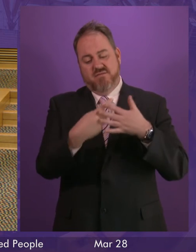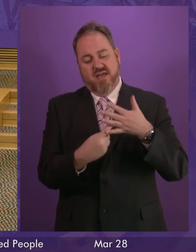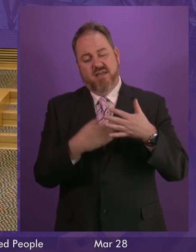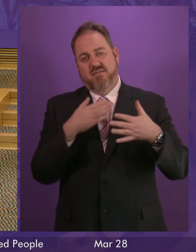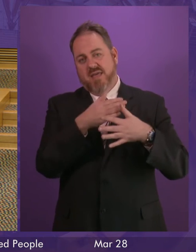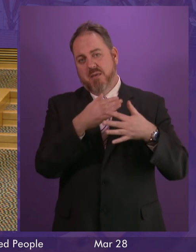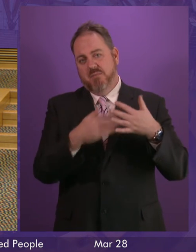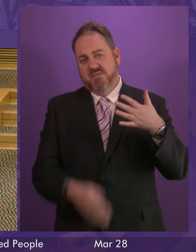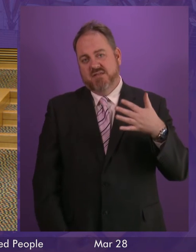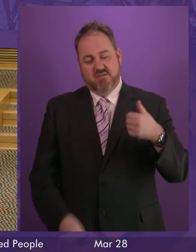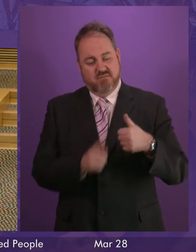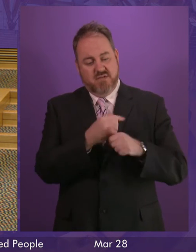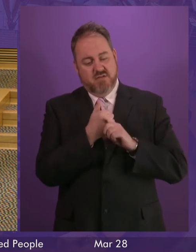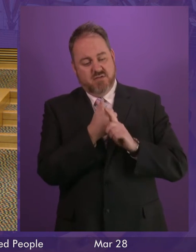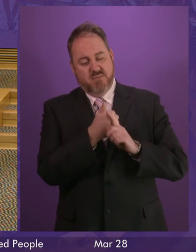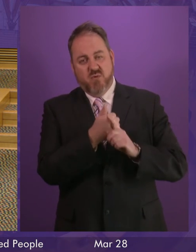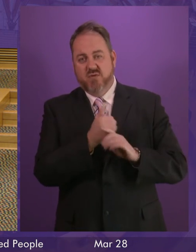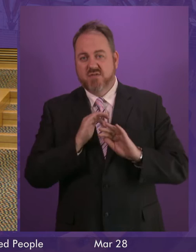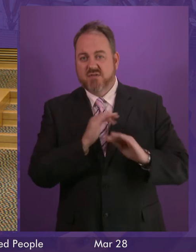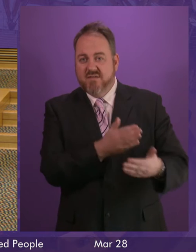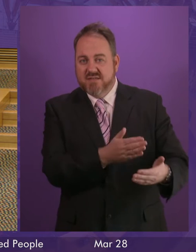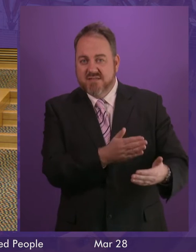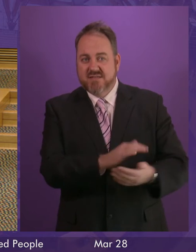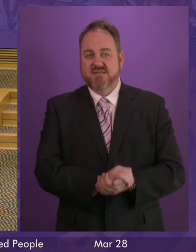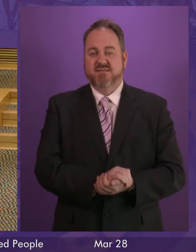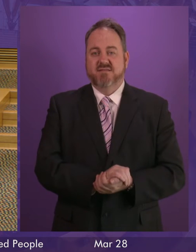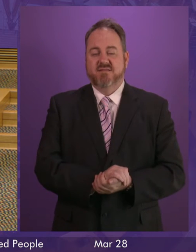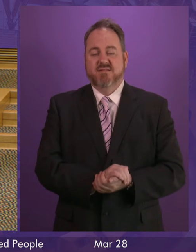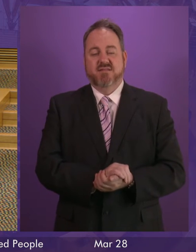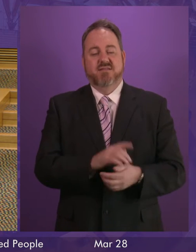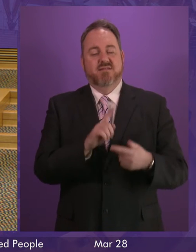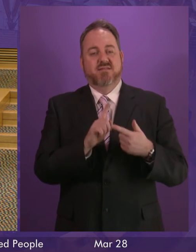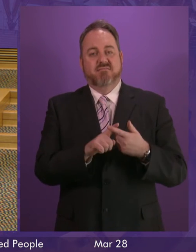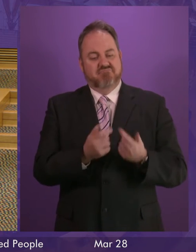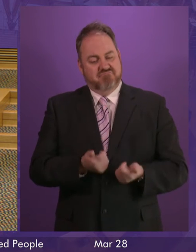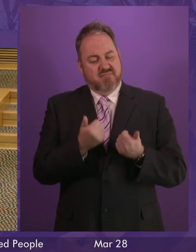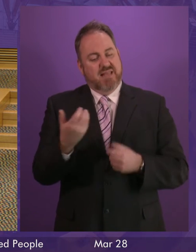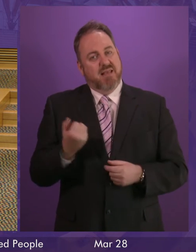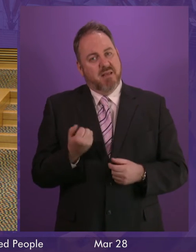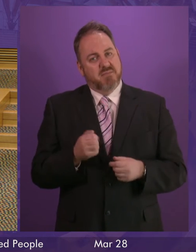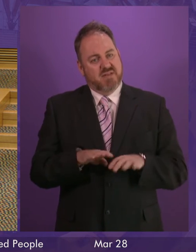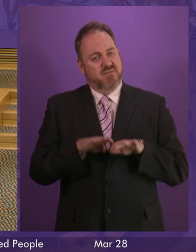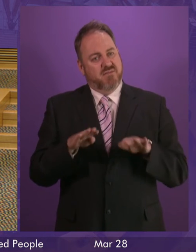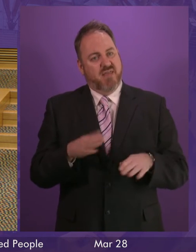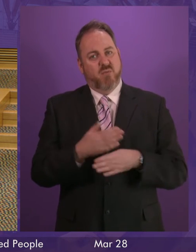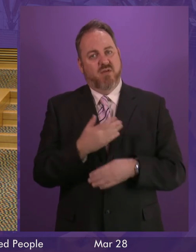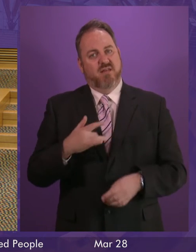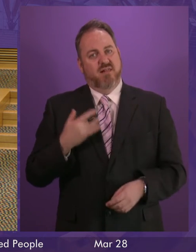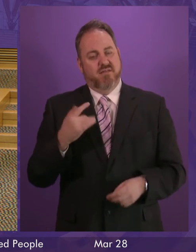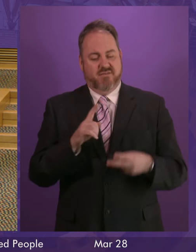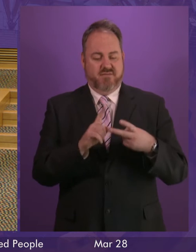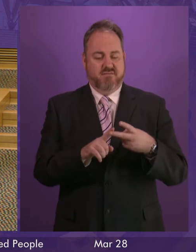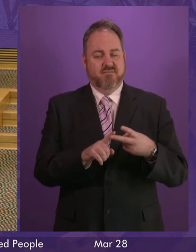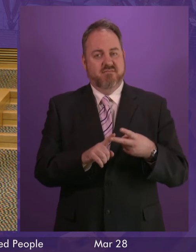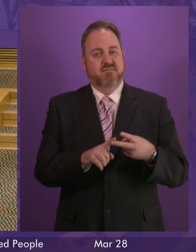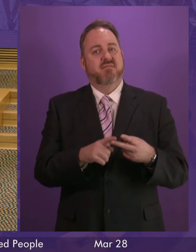these are support services that meet disabled people's needs, decent incomes and fairer working lives, places that are